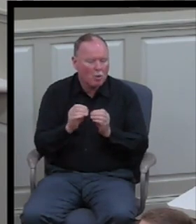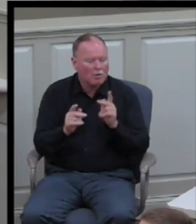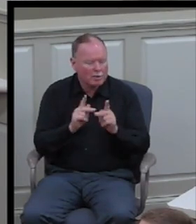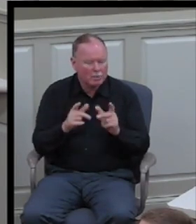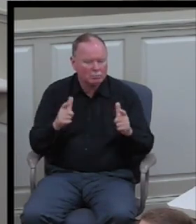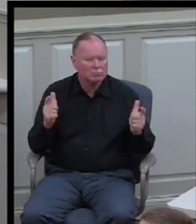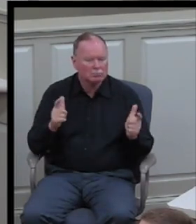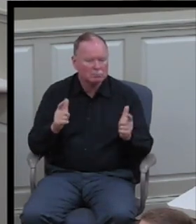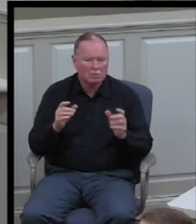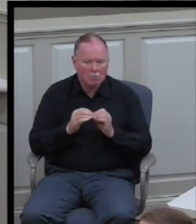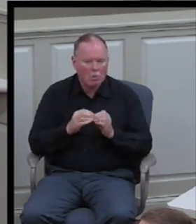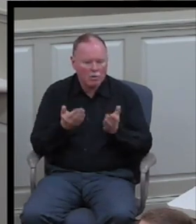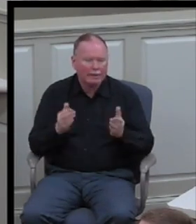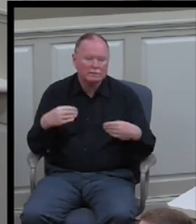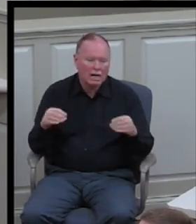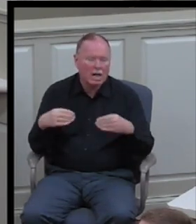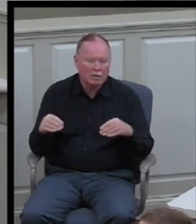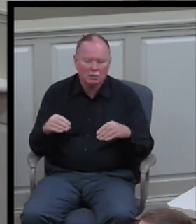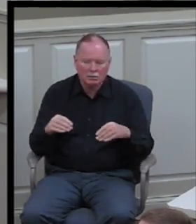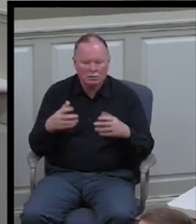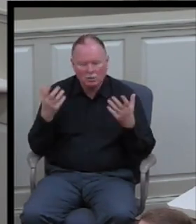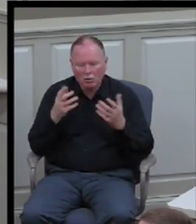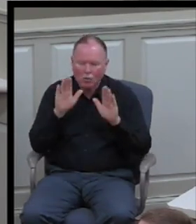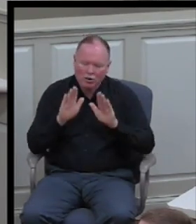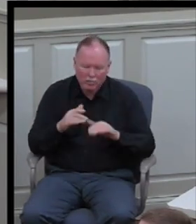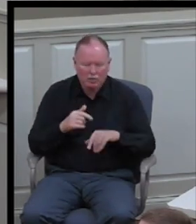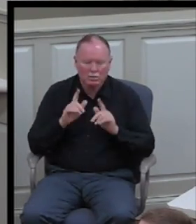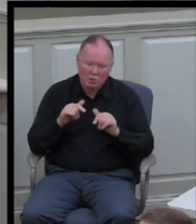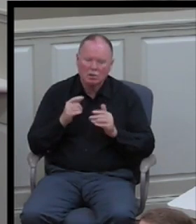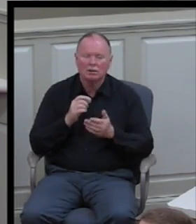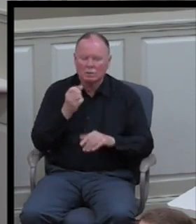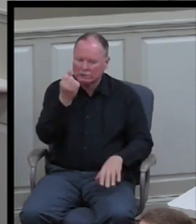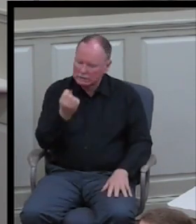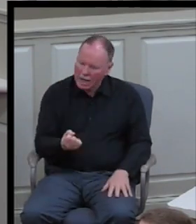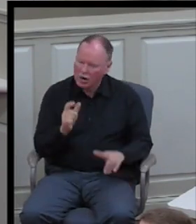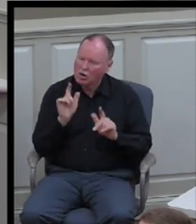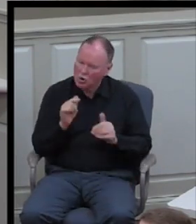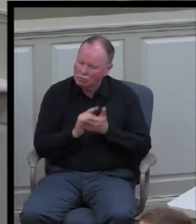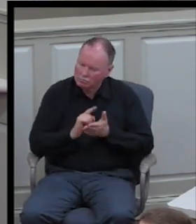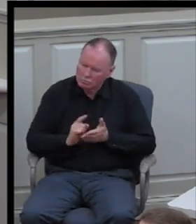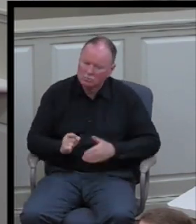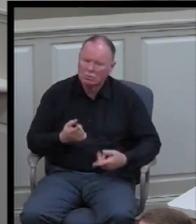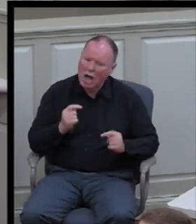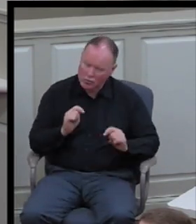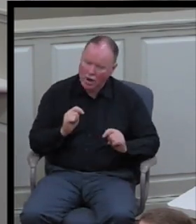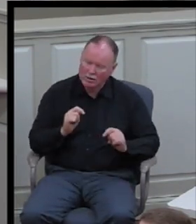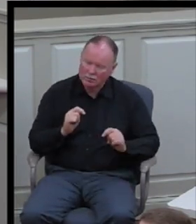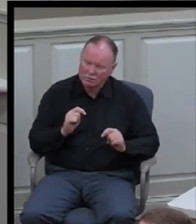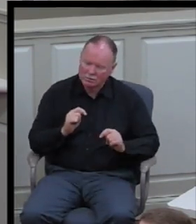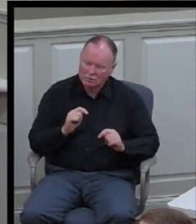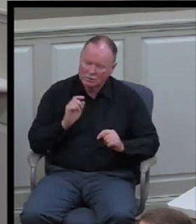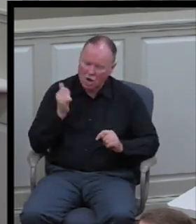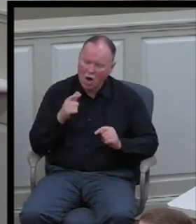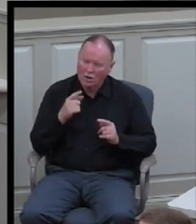things available every week, and it's fabulous. I've been there every Saturday. Try to go every Saturday the whole summer. So.